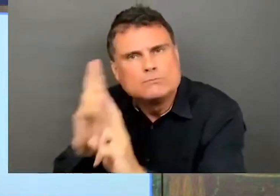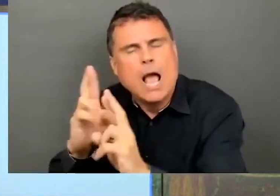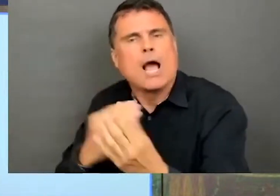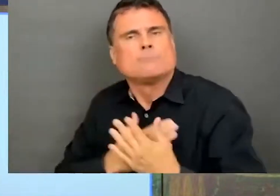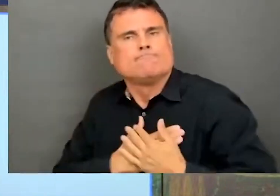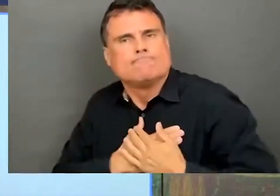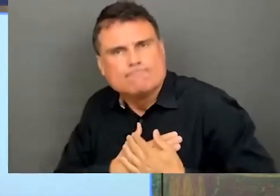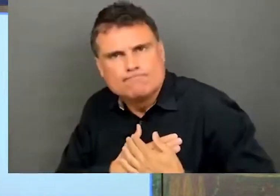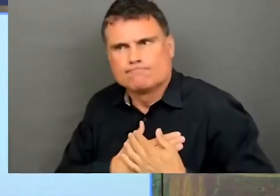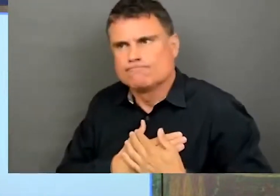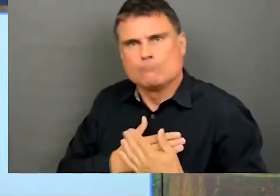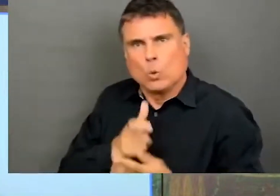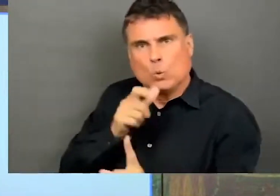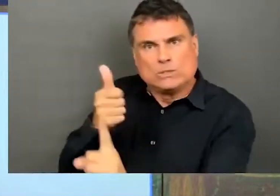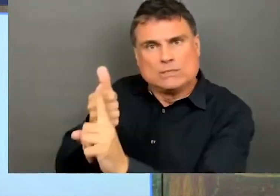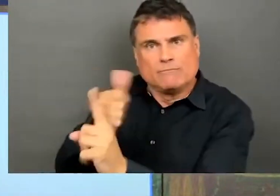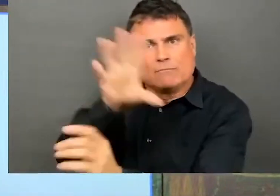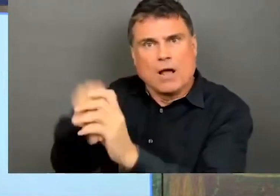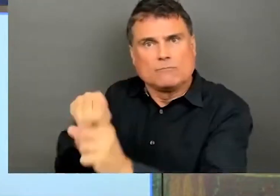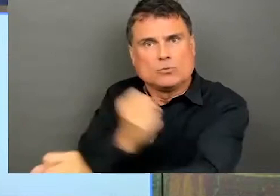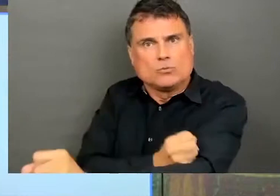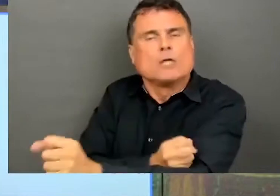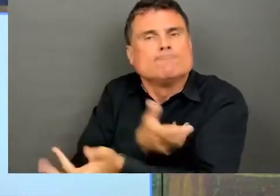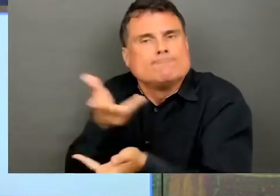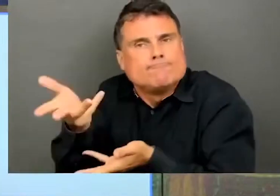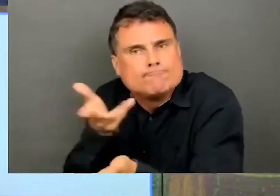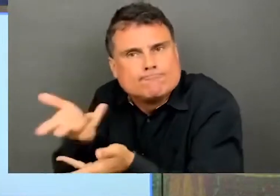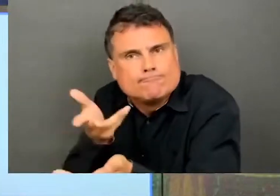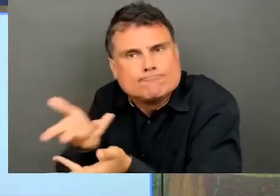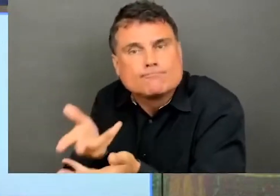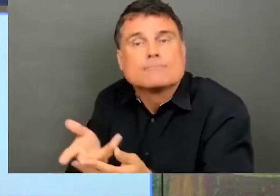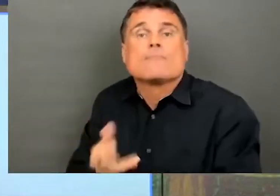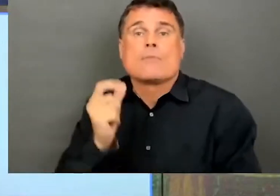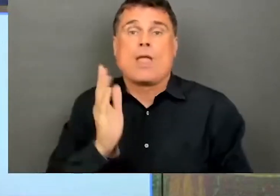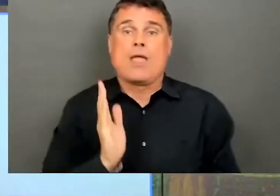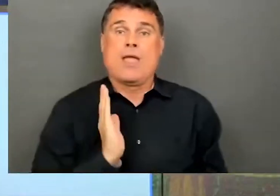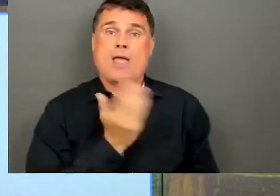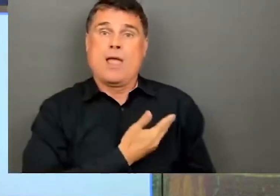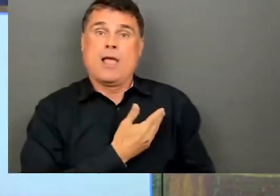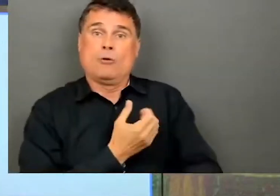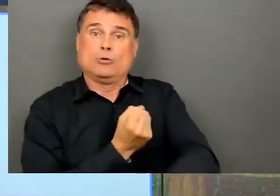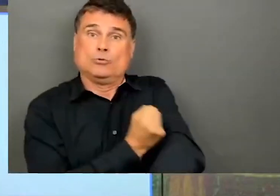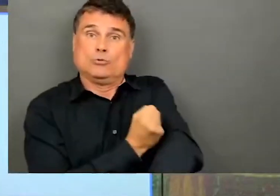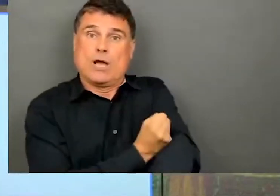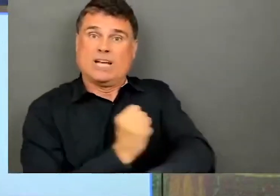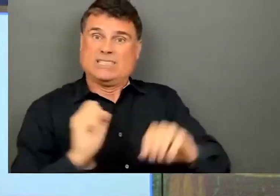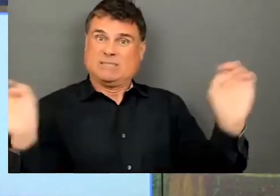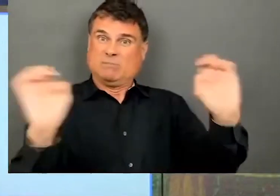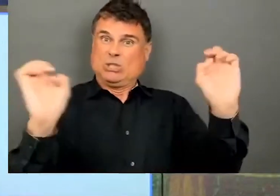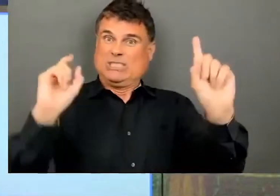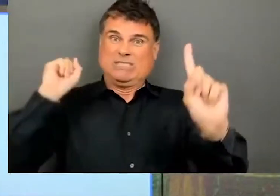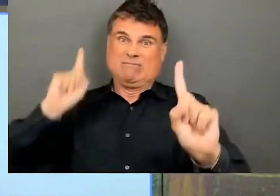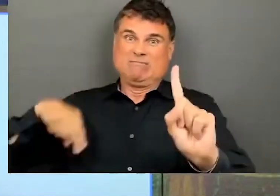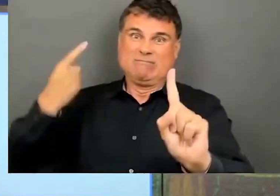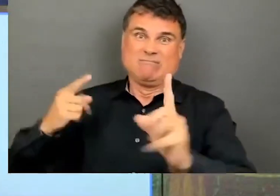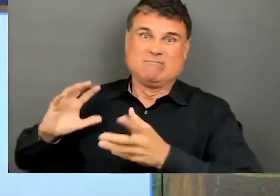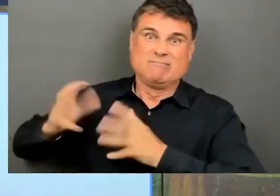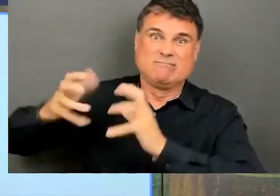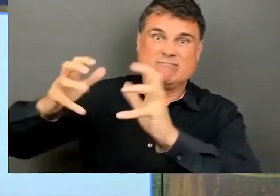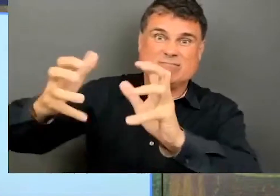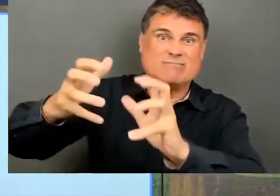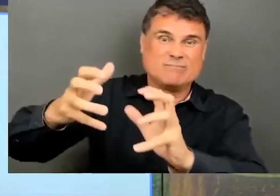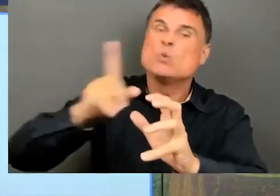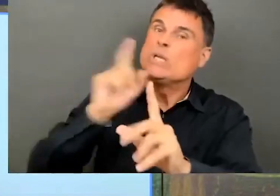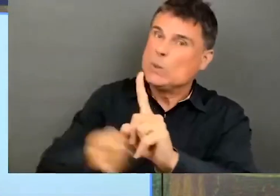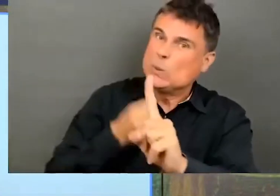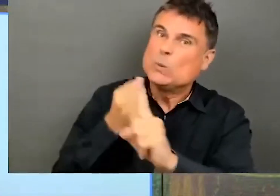This ongoing crisis has had lasting detrimental impacts on people who use drugs, their families, communities,